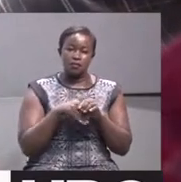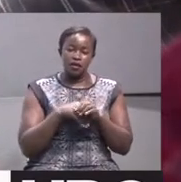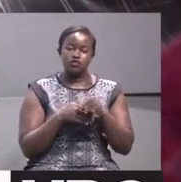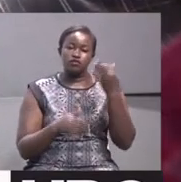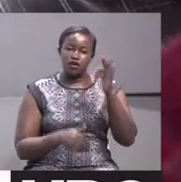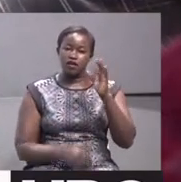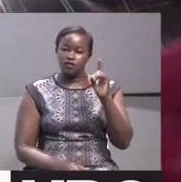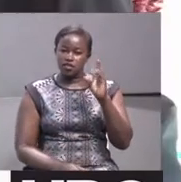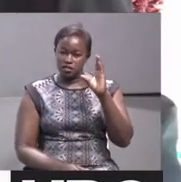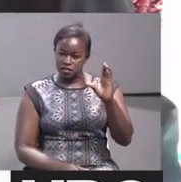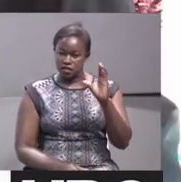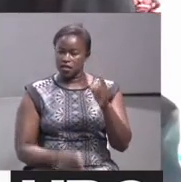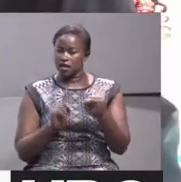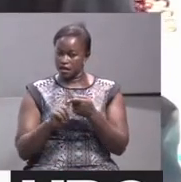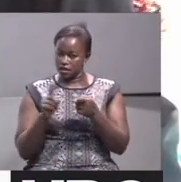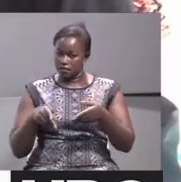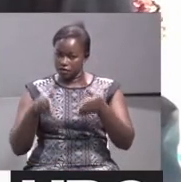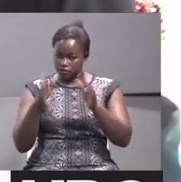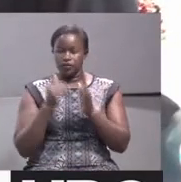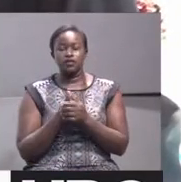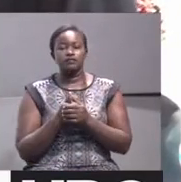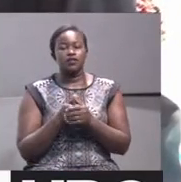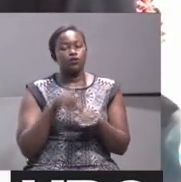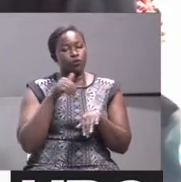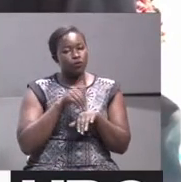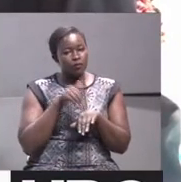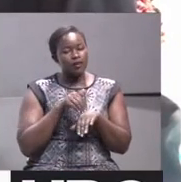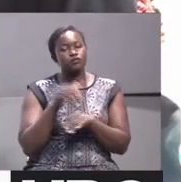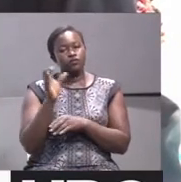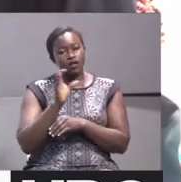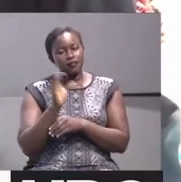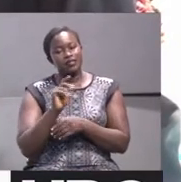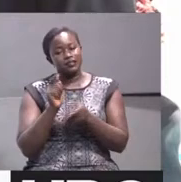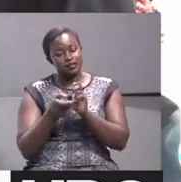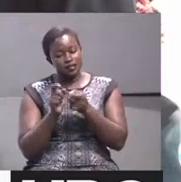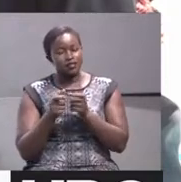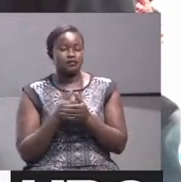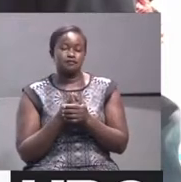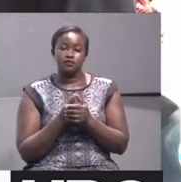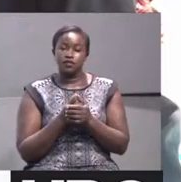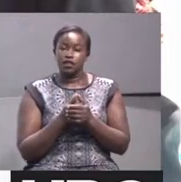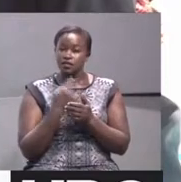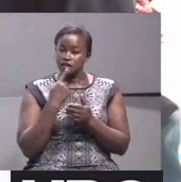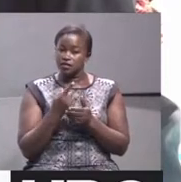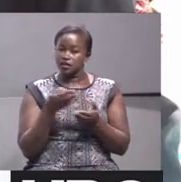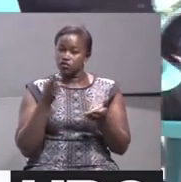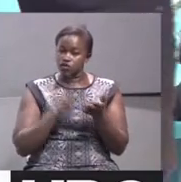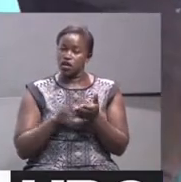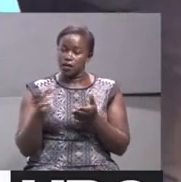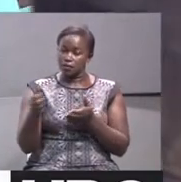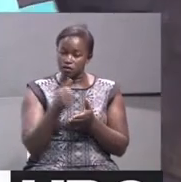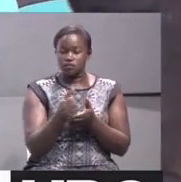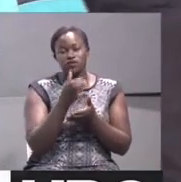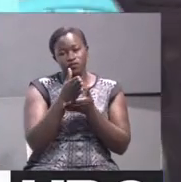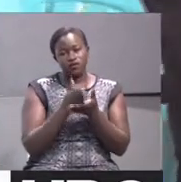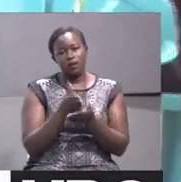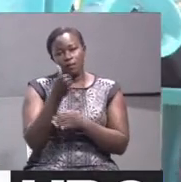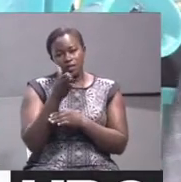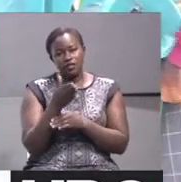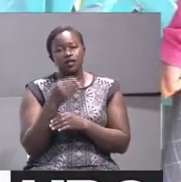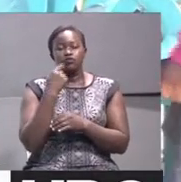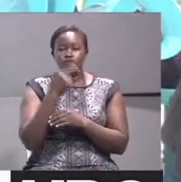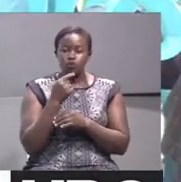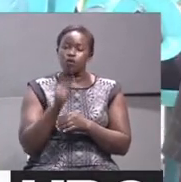at Najanankumbi have commented on the cabinet reshuffle, where they cite the reappointment of some ministers who were